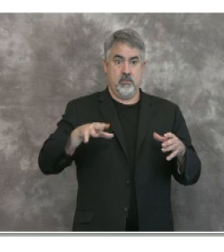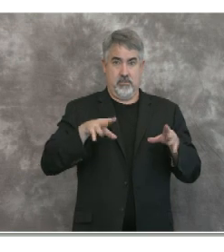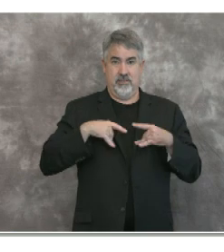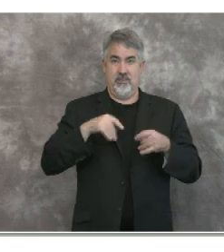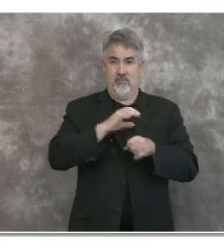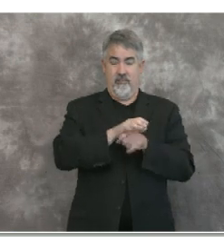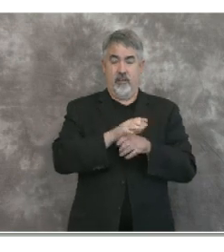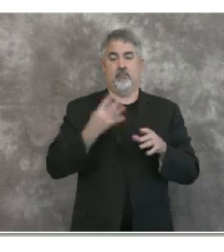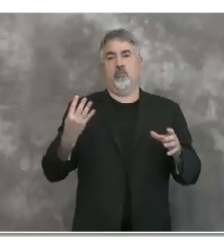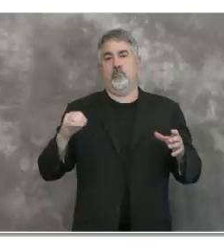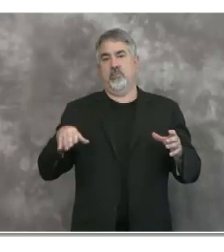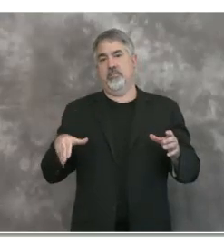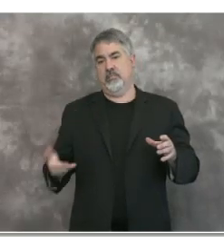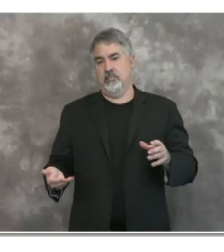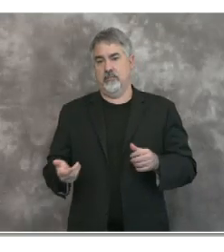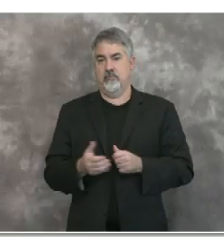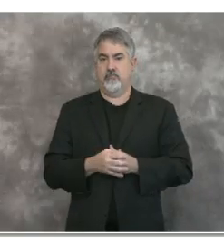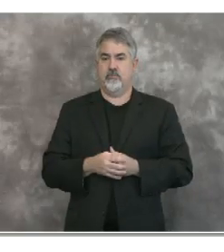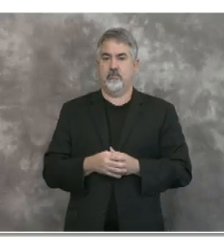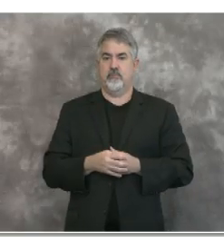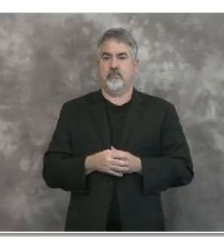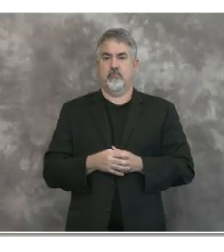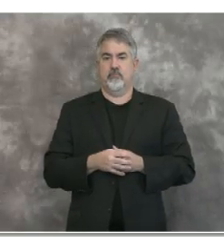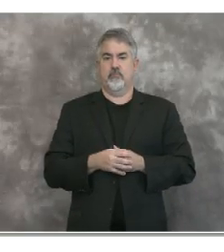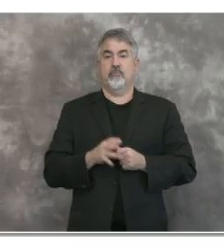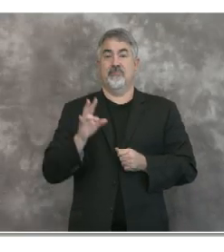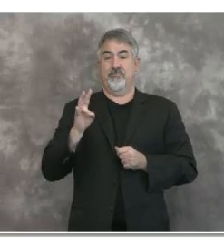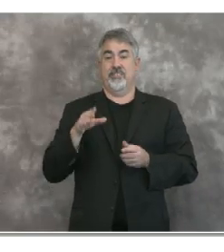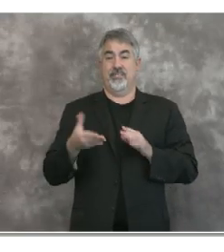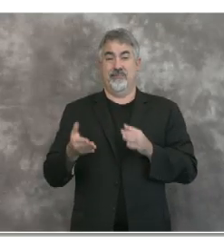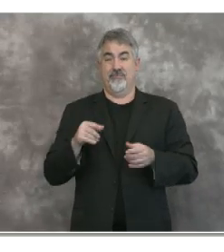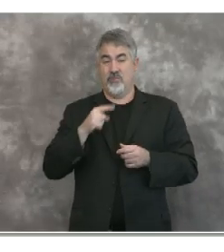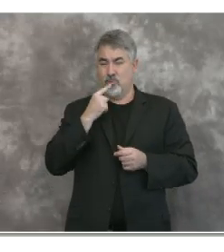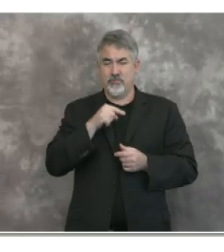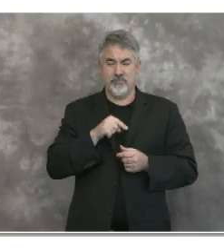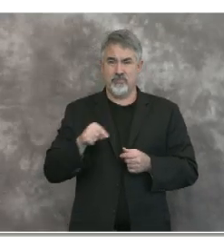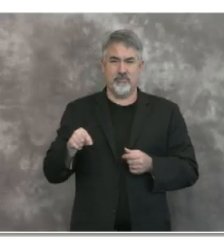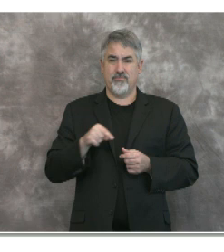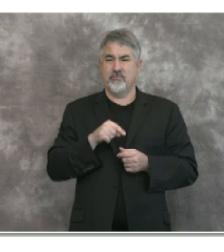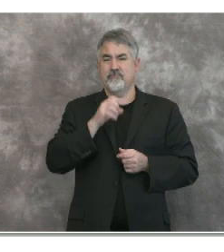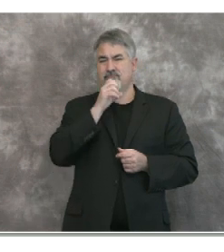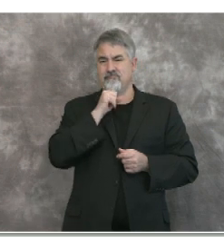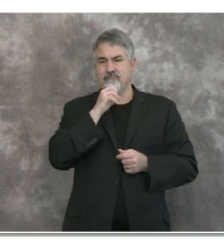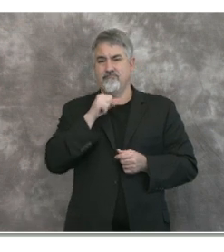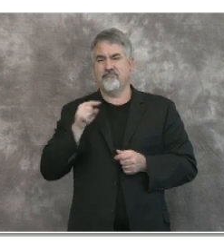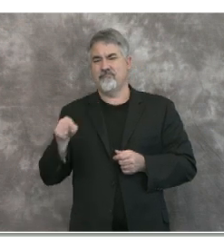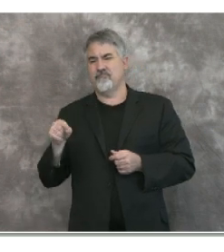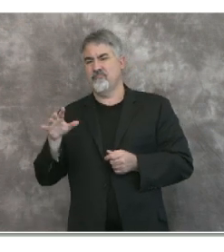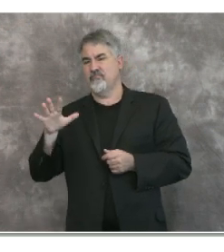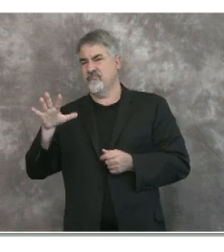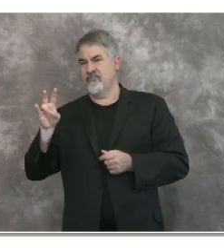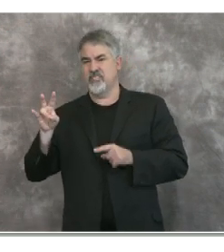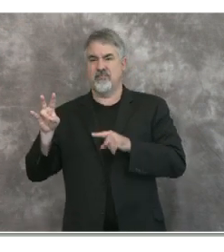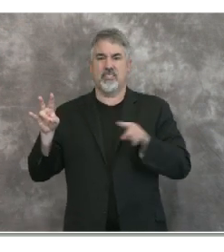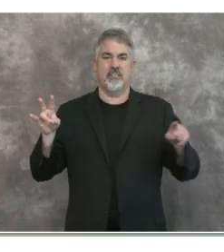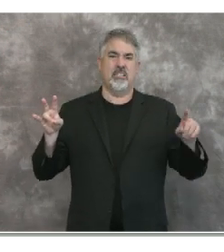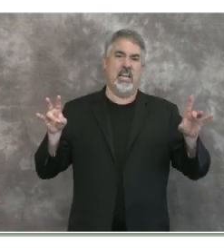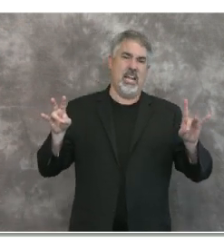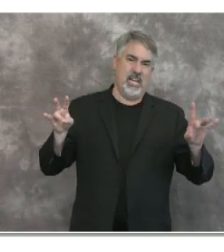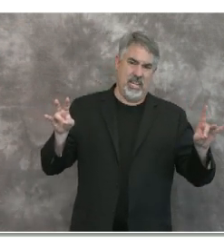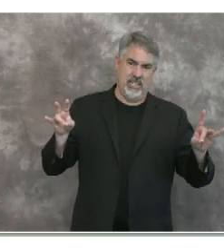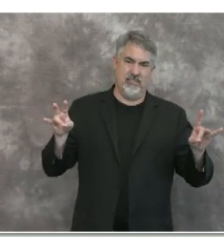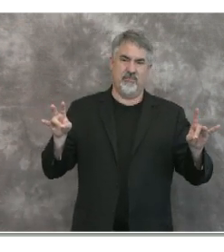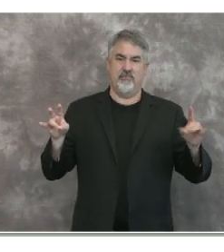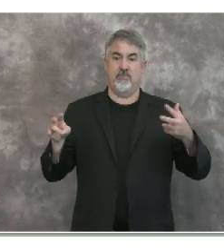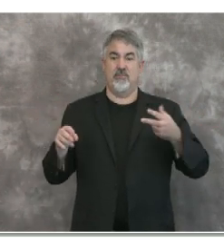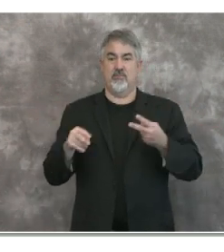of the 7 additional deaths that are being reported today, the age range is 57 to 88 years of age. 2 are